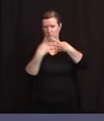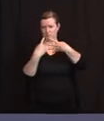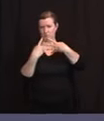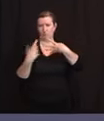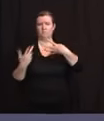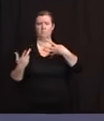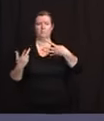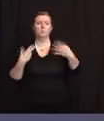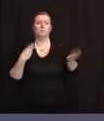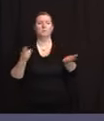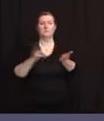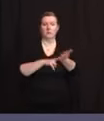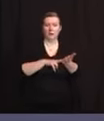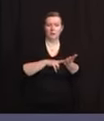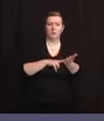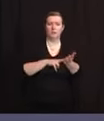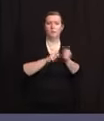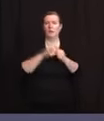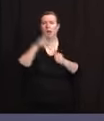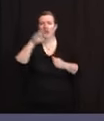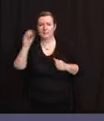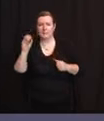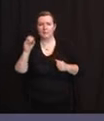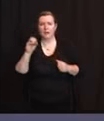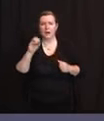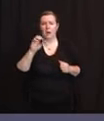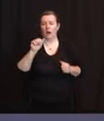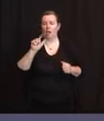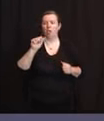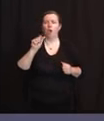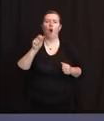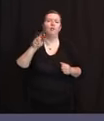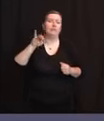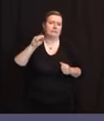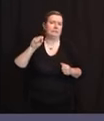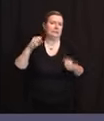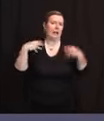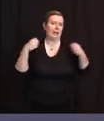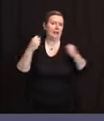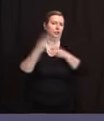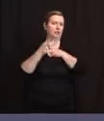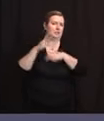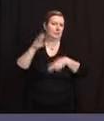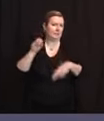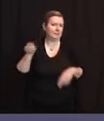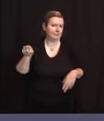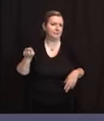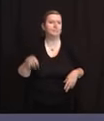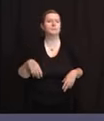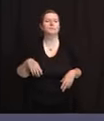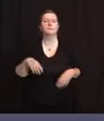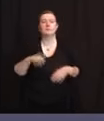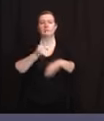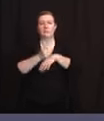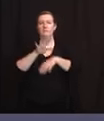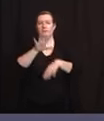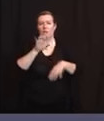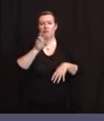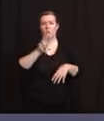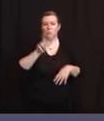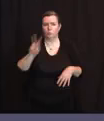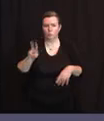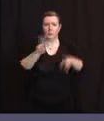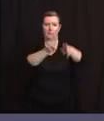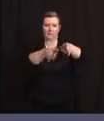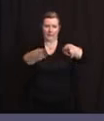to designate an additional 522 COVID-capable beds for nursing home patients